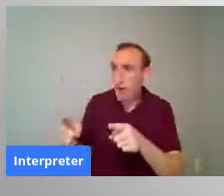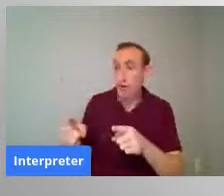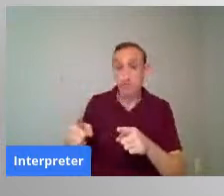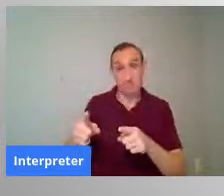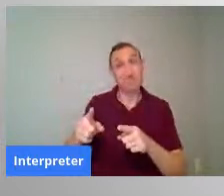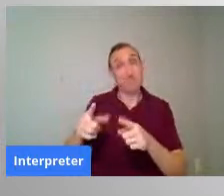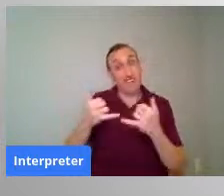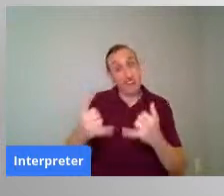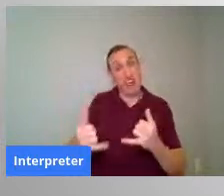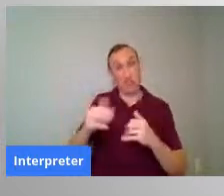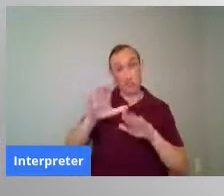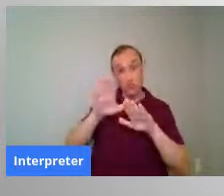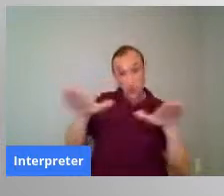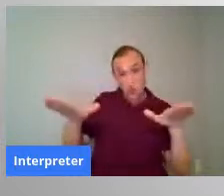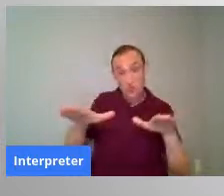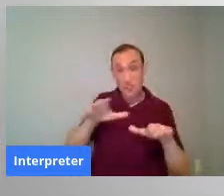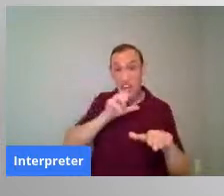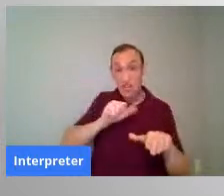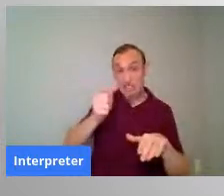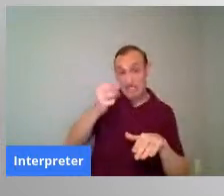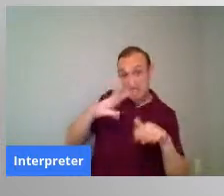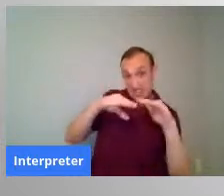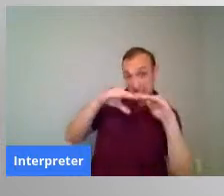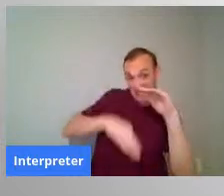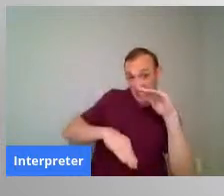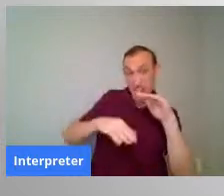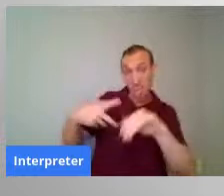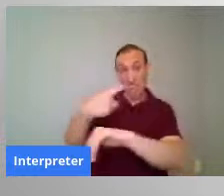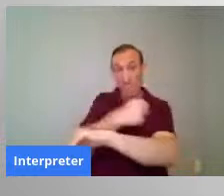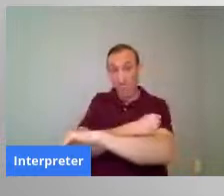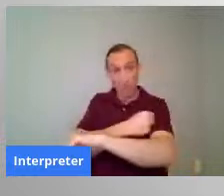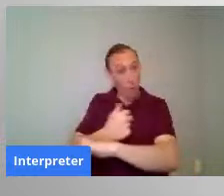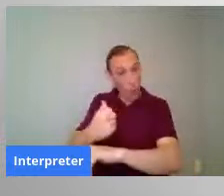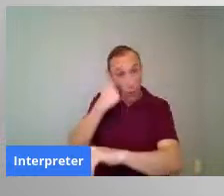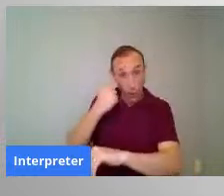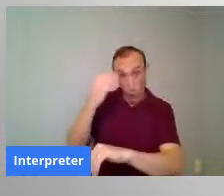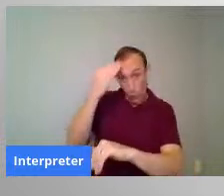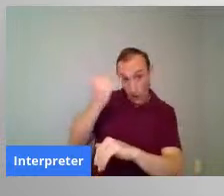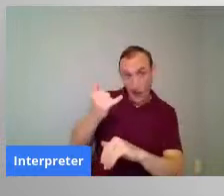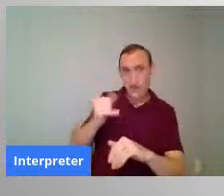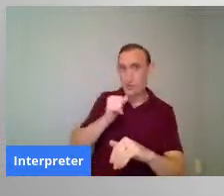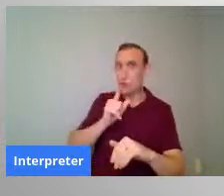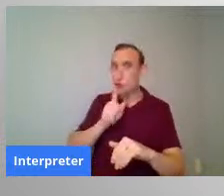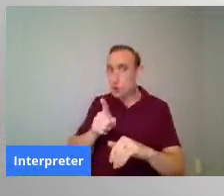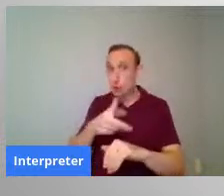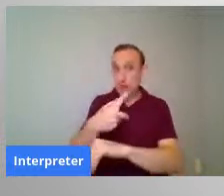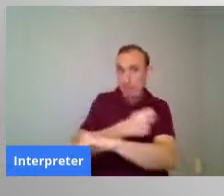16 because they don't even know if they're safe, so as a